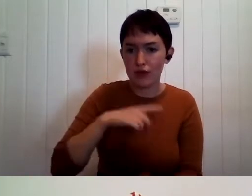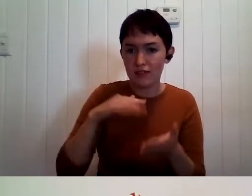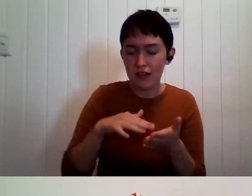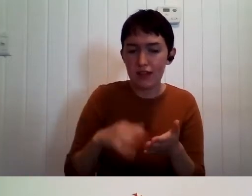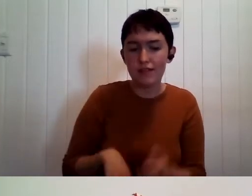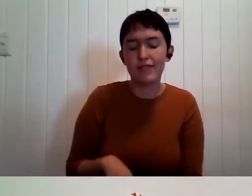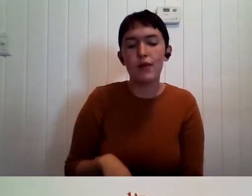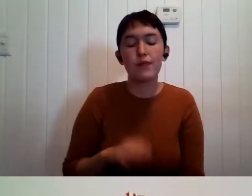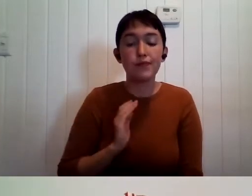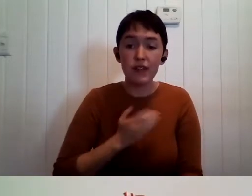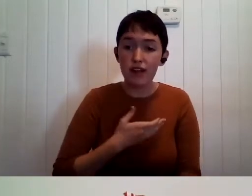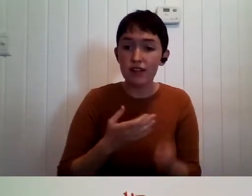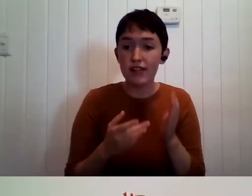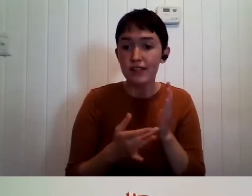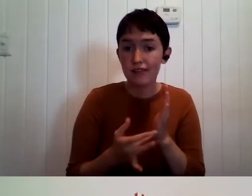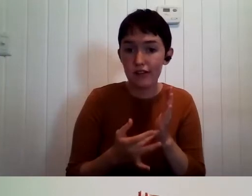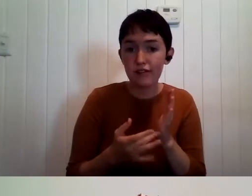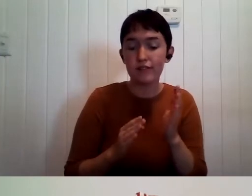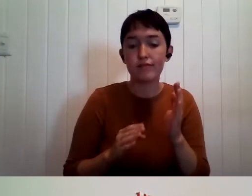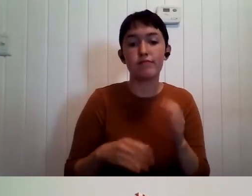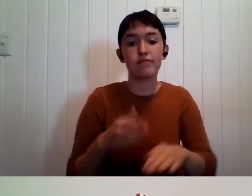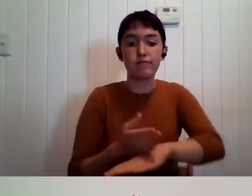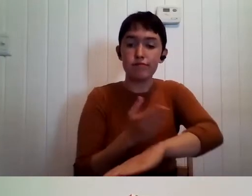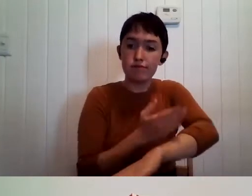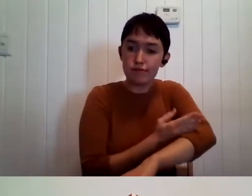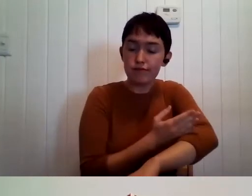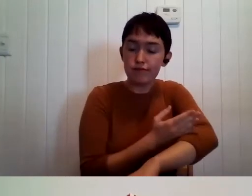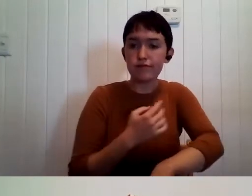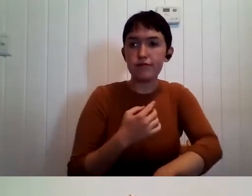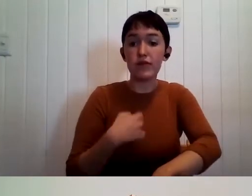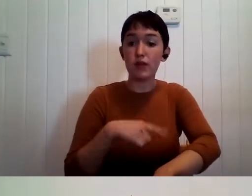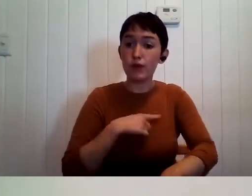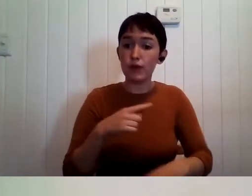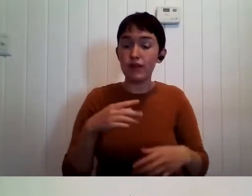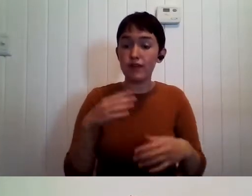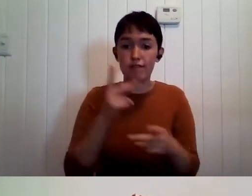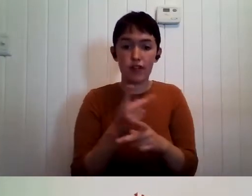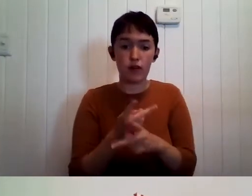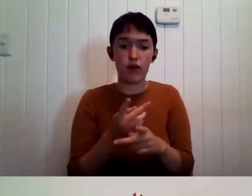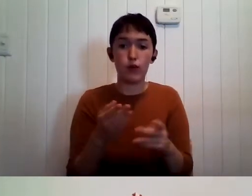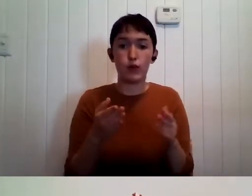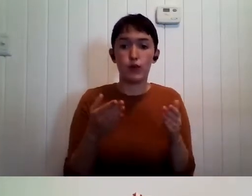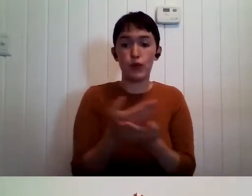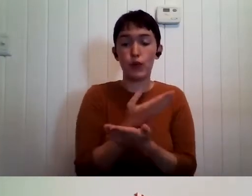we're finding out all these different avenues to grow biotech itself. So there's more jobs that